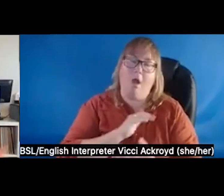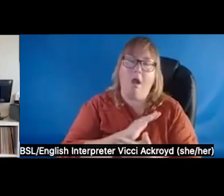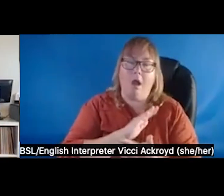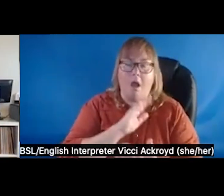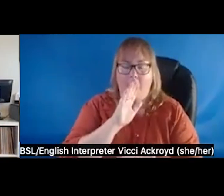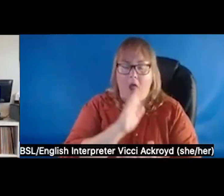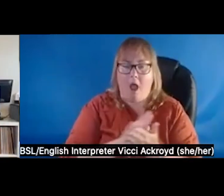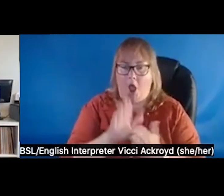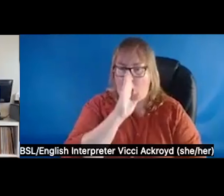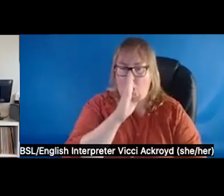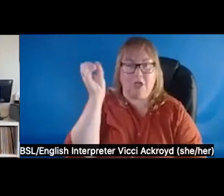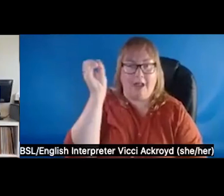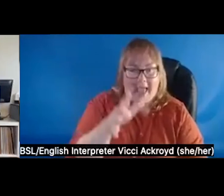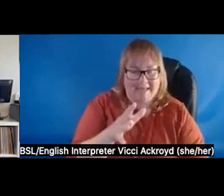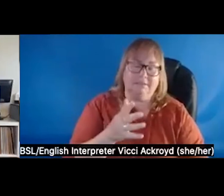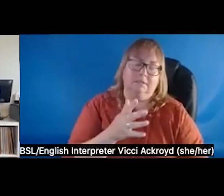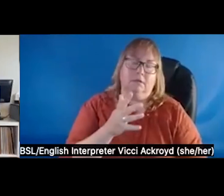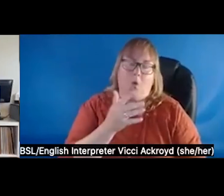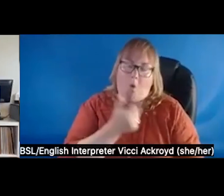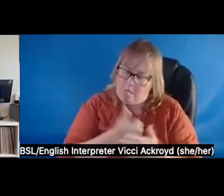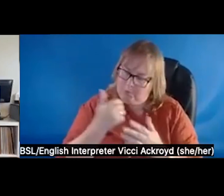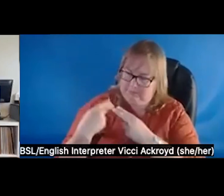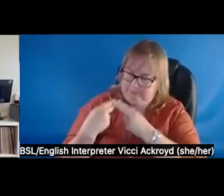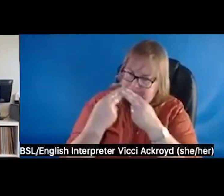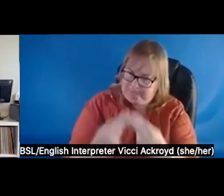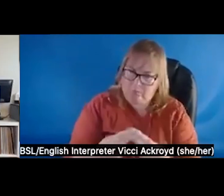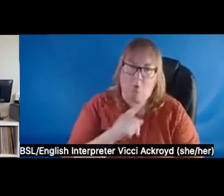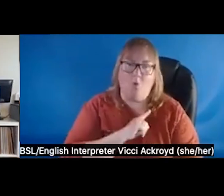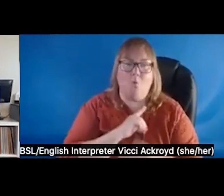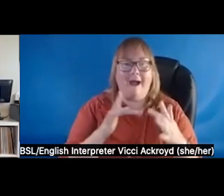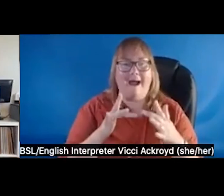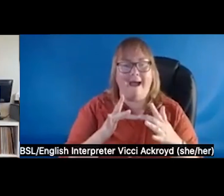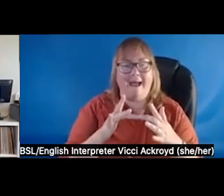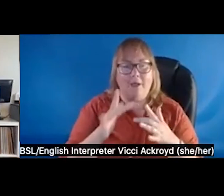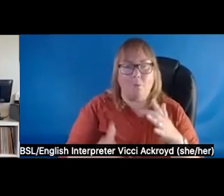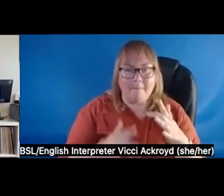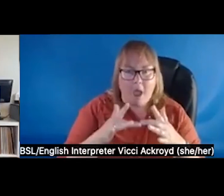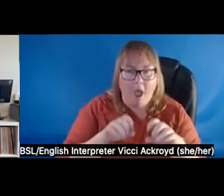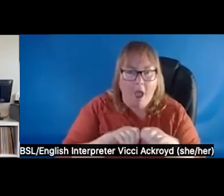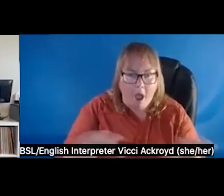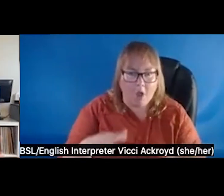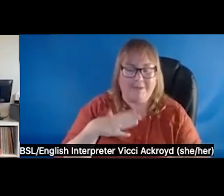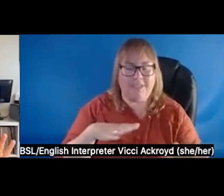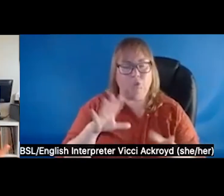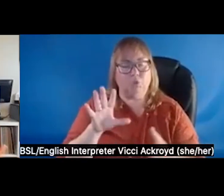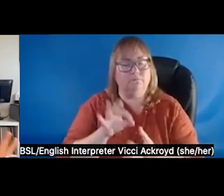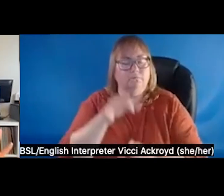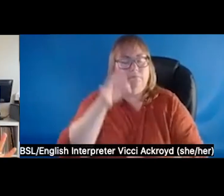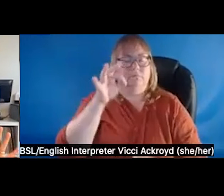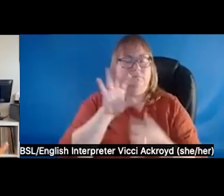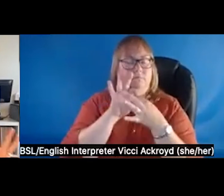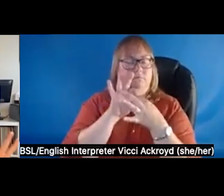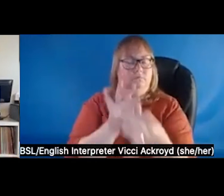being a webinar kind of format, is a somatic grounding kind of exercise. And this is something you're more